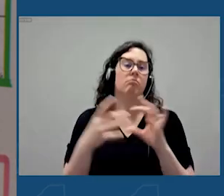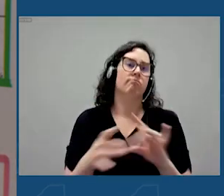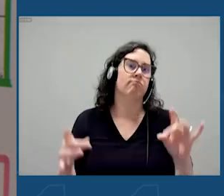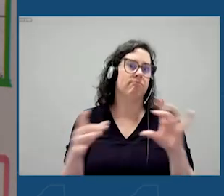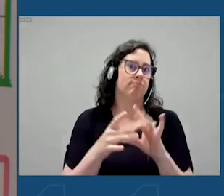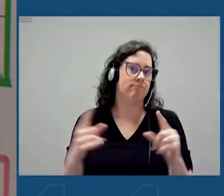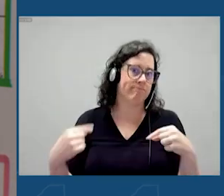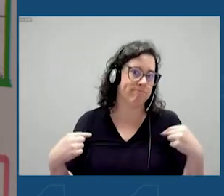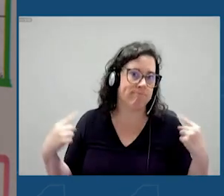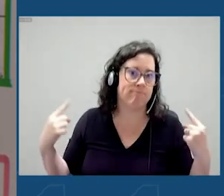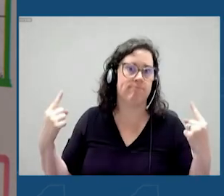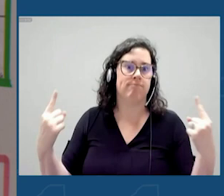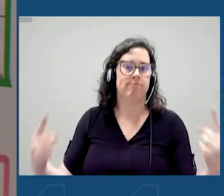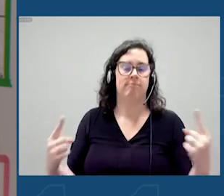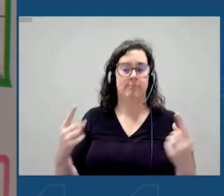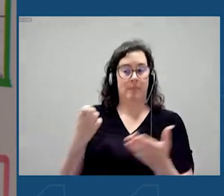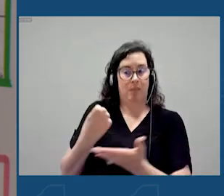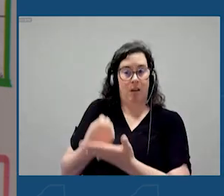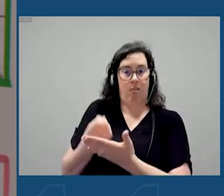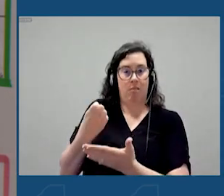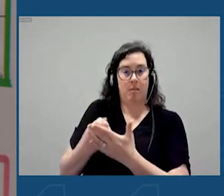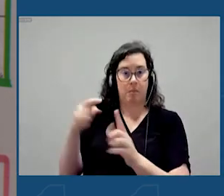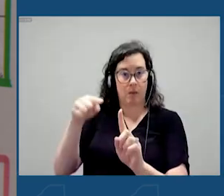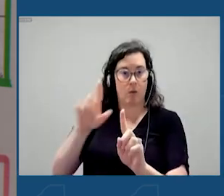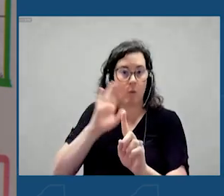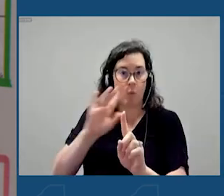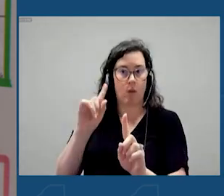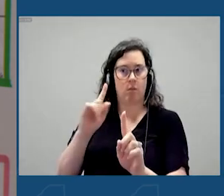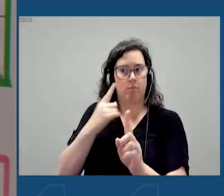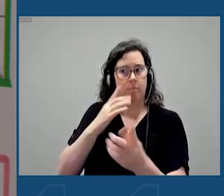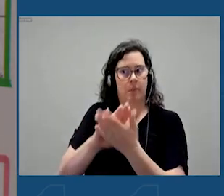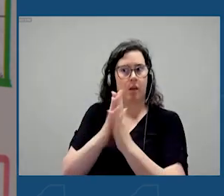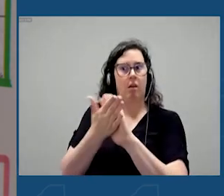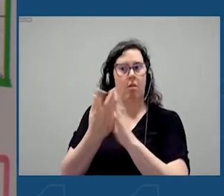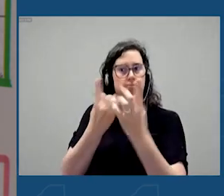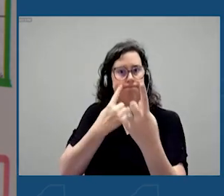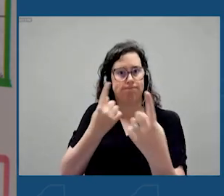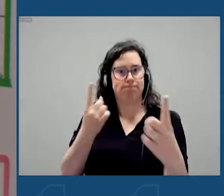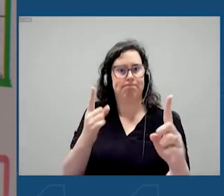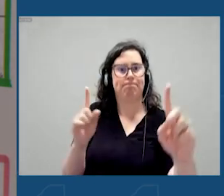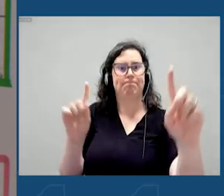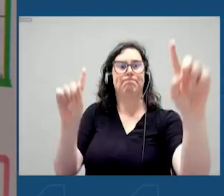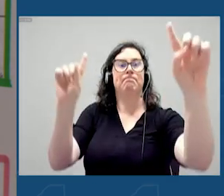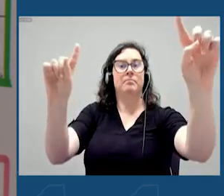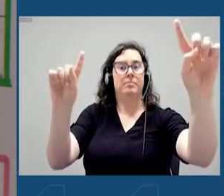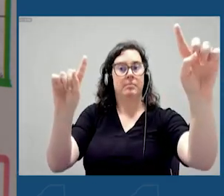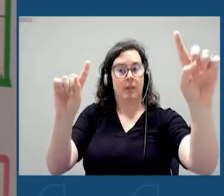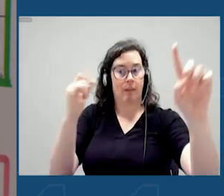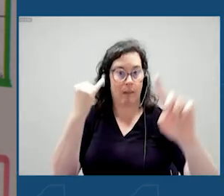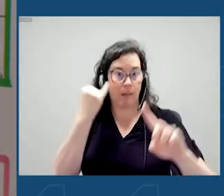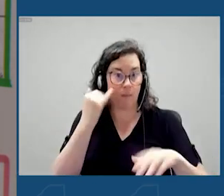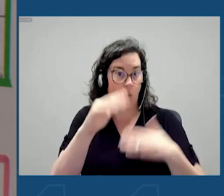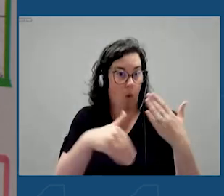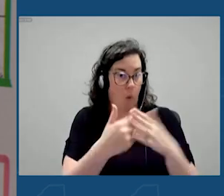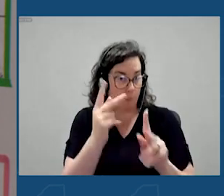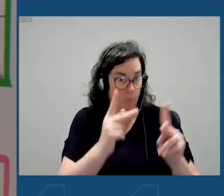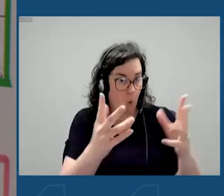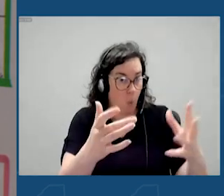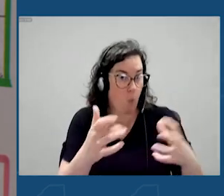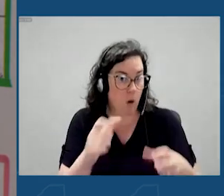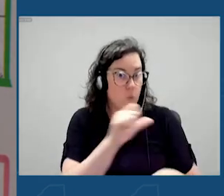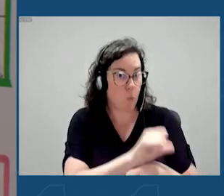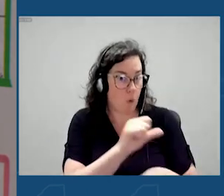our economy will only achieve its full potential when we have everyone who wants to work in the